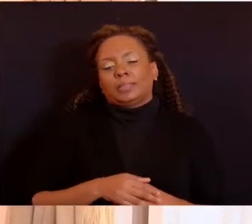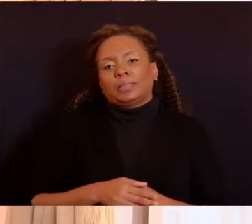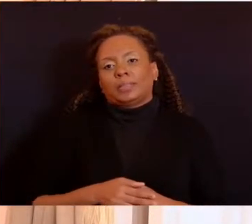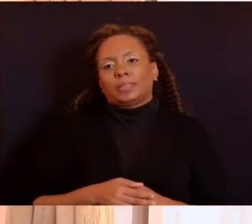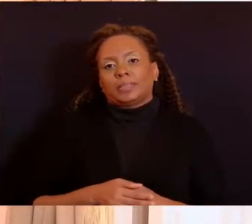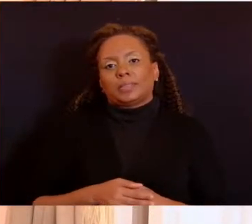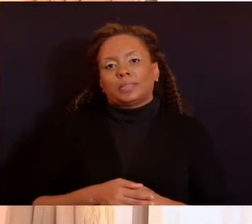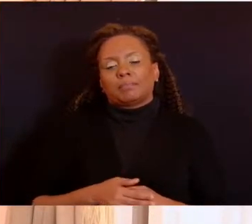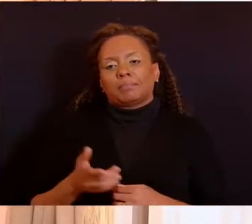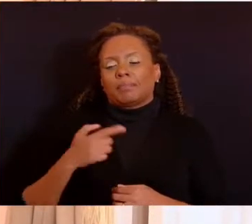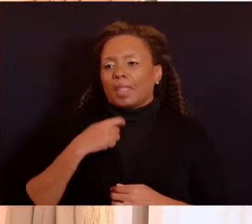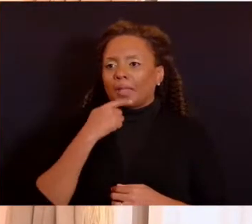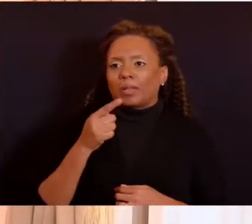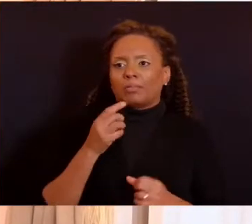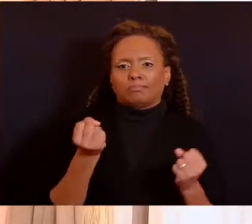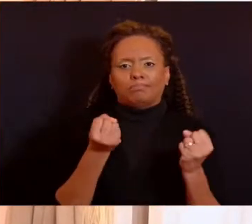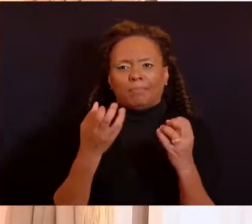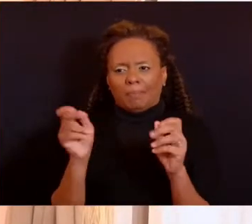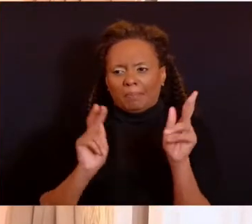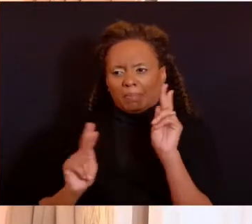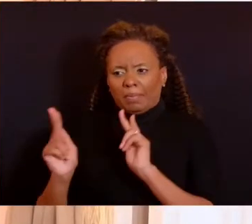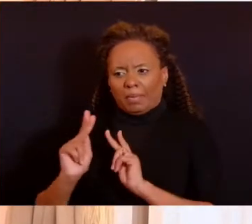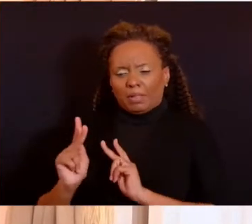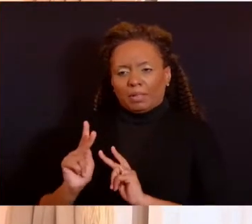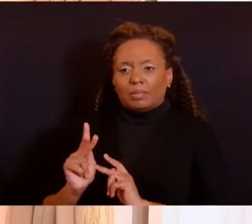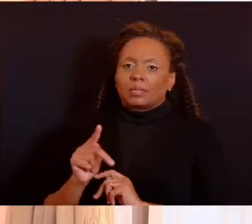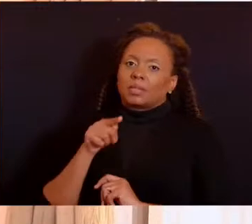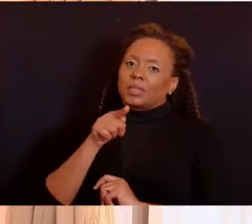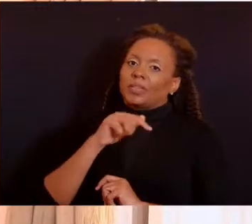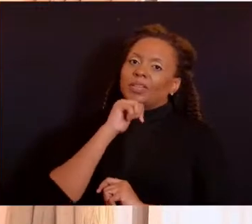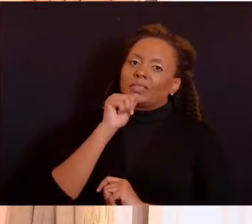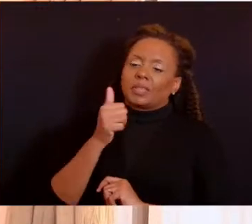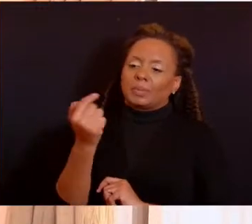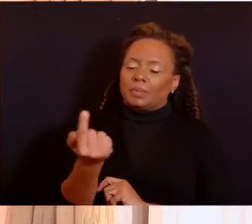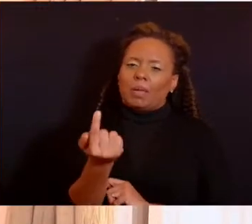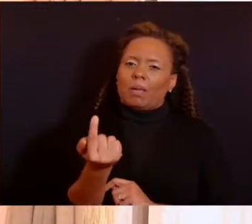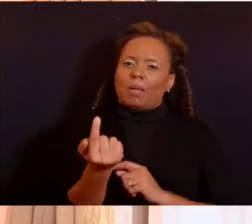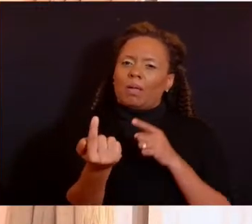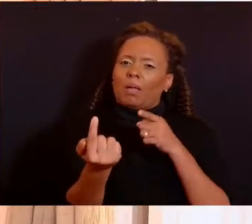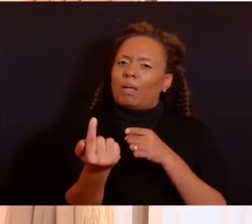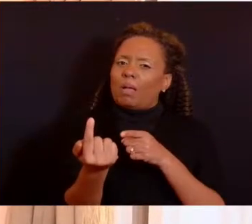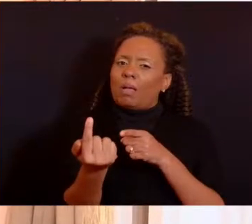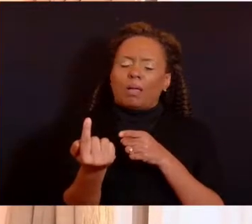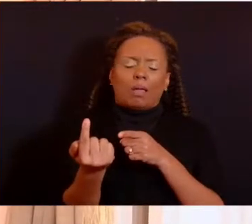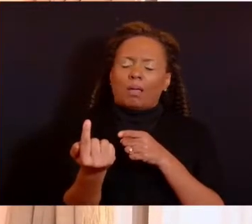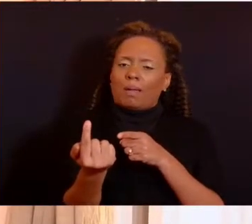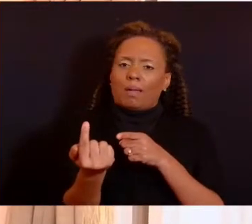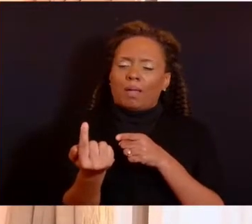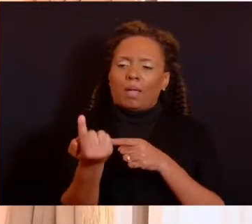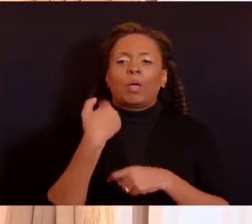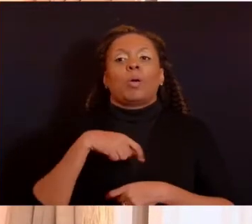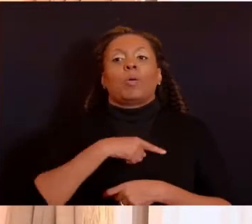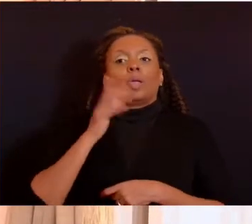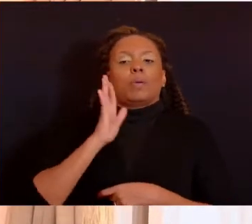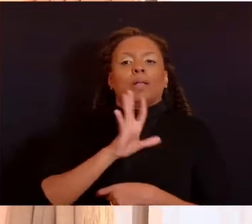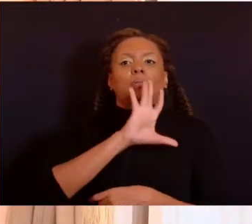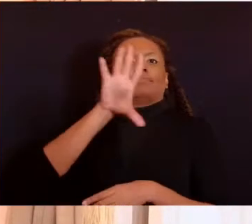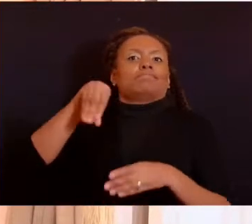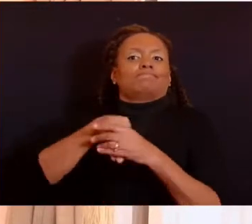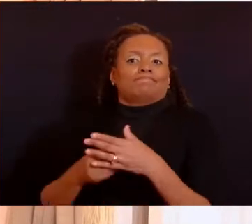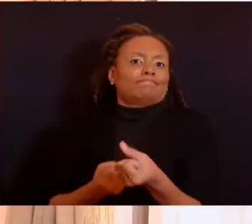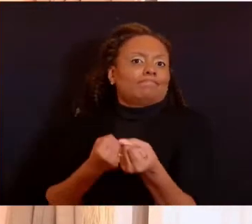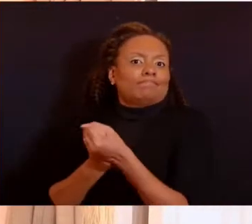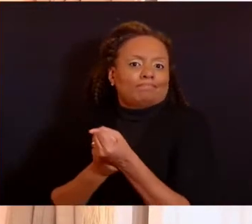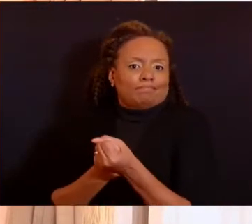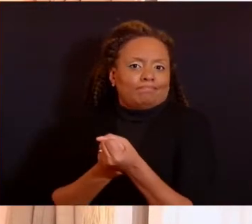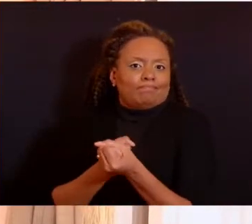again, having told many of them already myself, you shall not walk alone. Those persons who can help themselves are willing